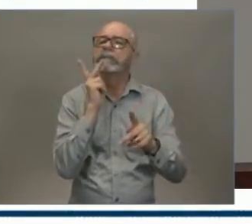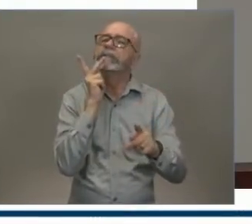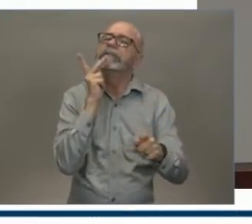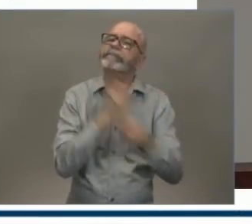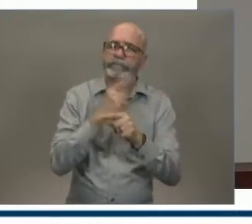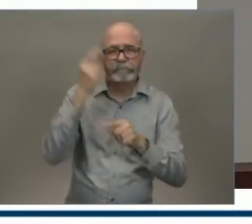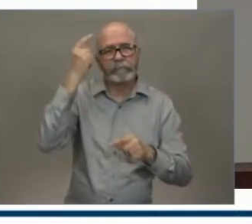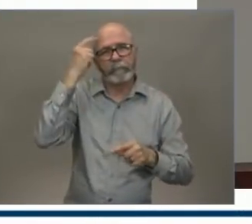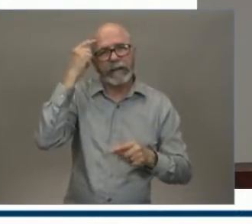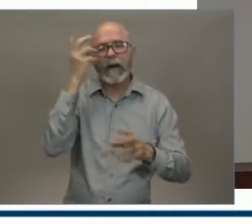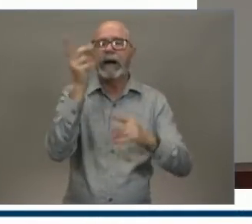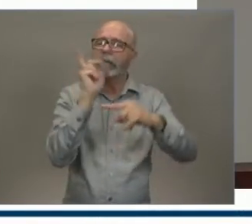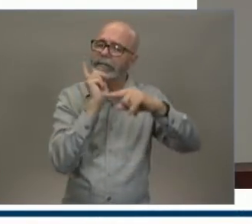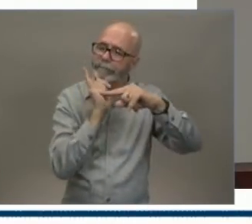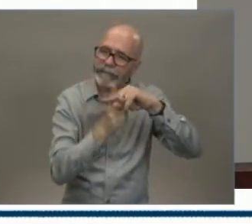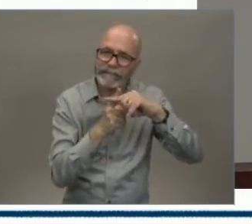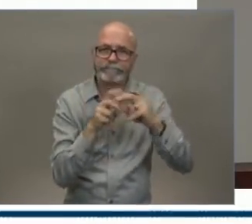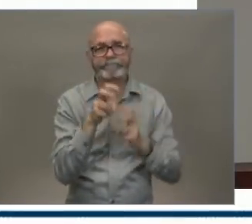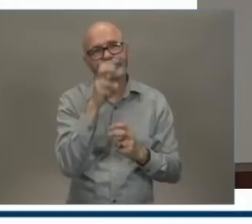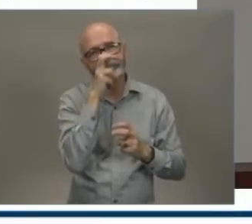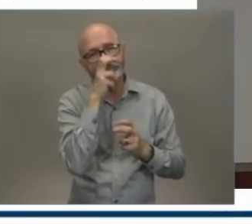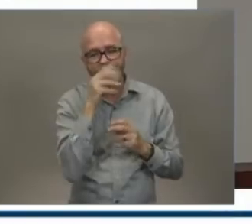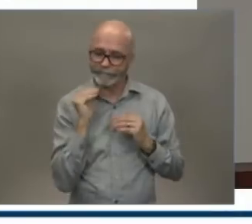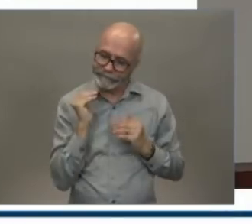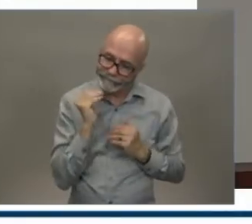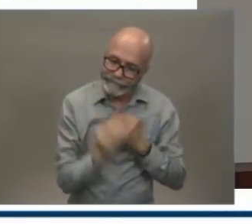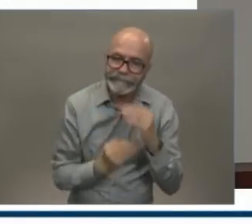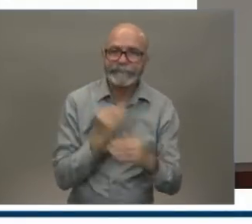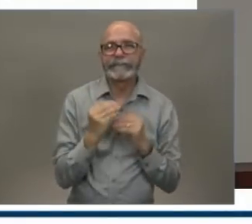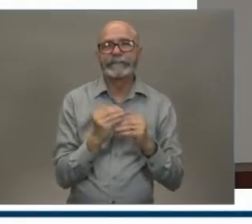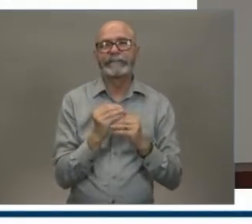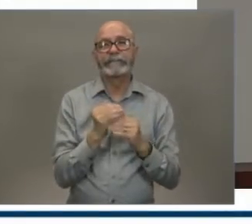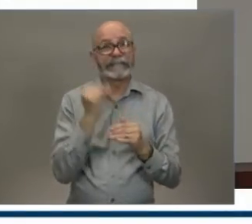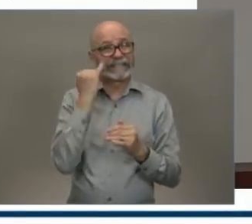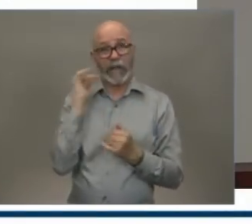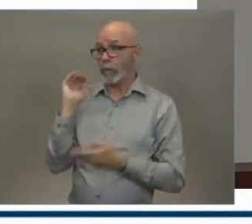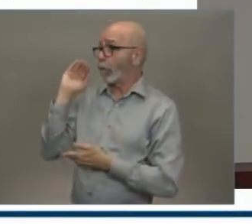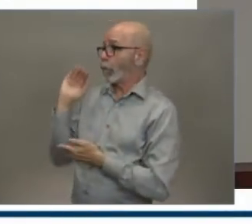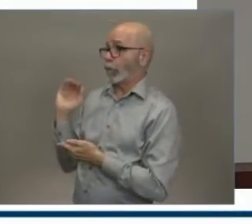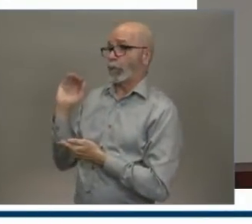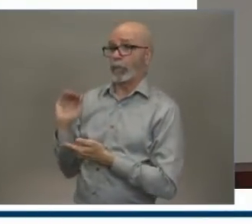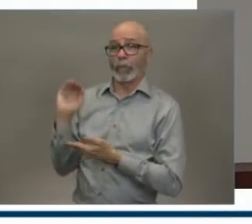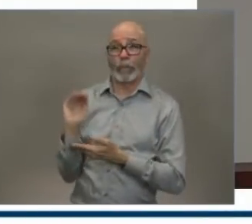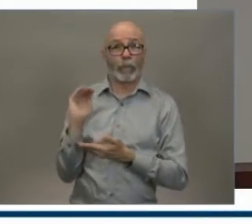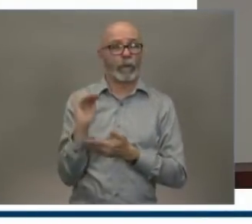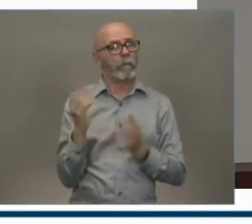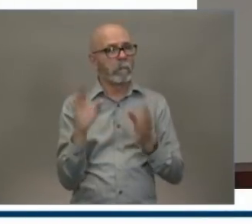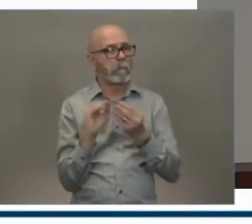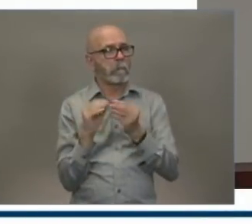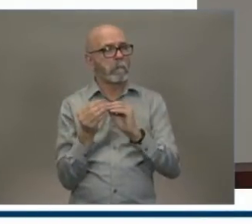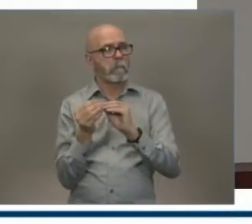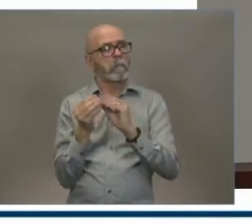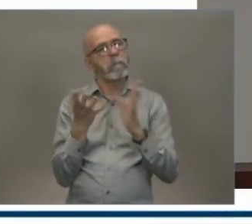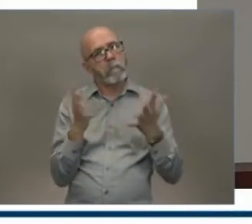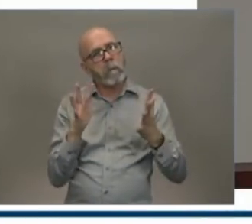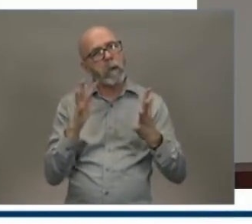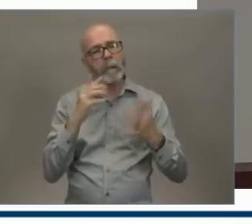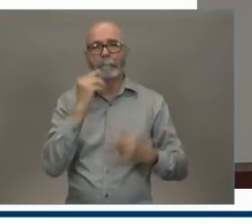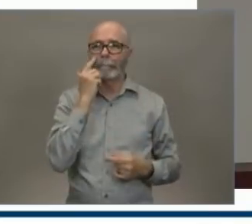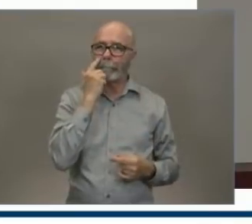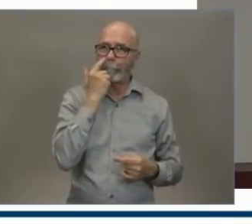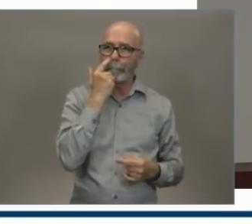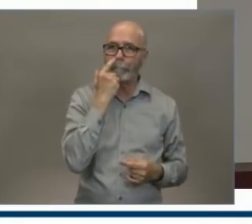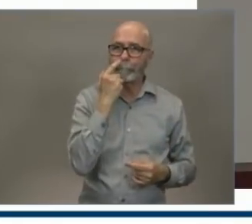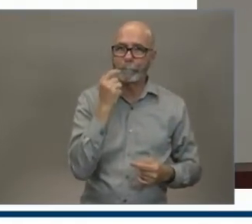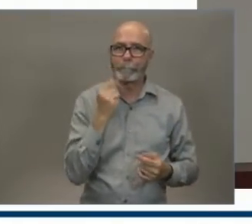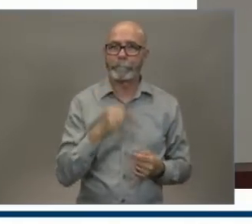has gotten us to where we're at over the last 10, 11 months. It's gotten us to the place where you may or may